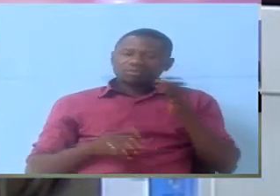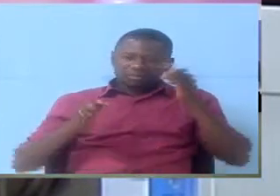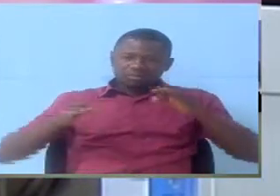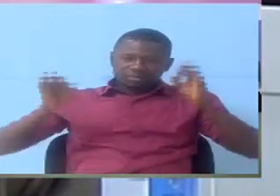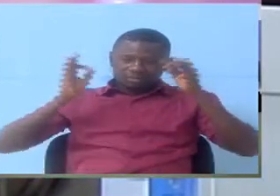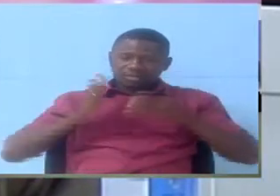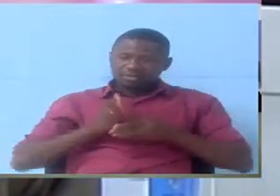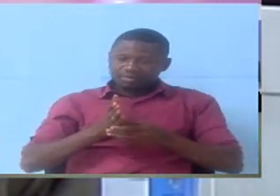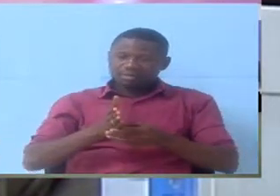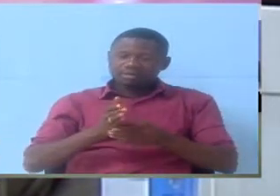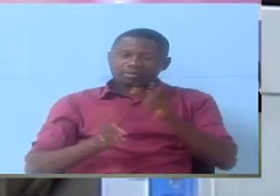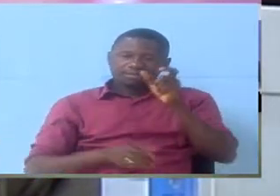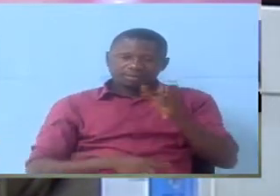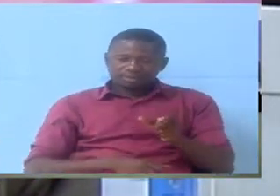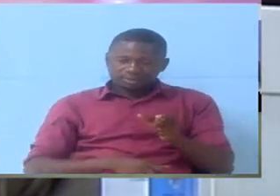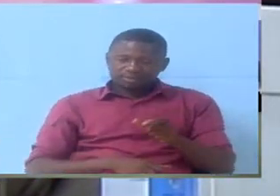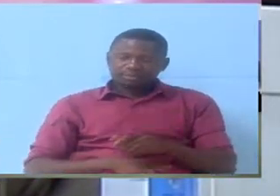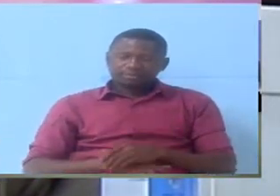the Nyanden